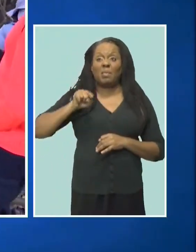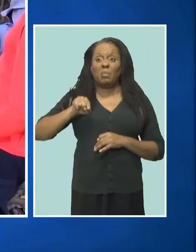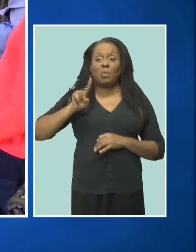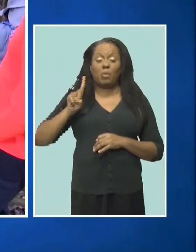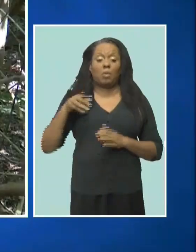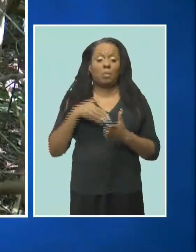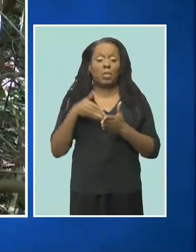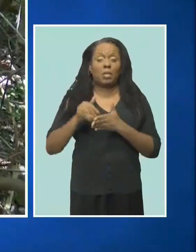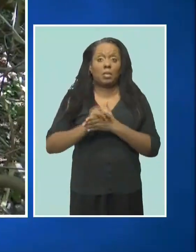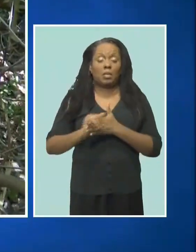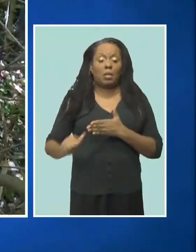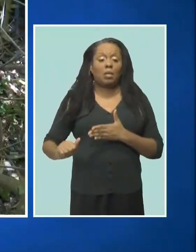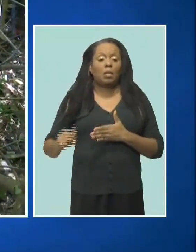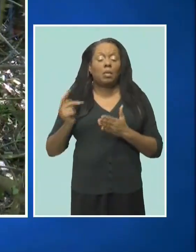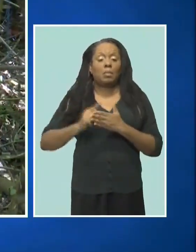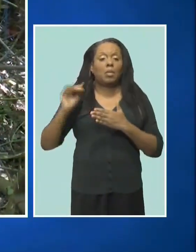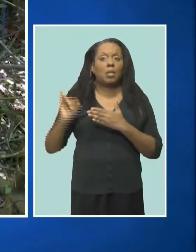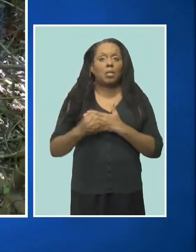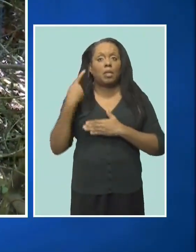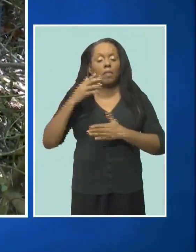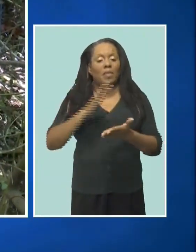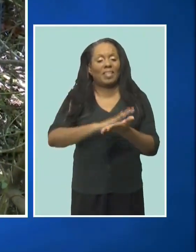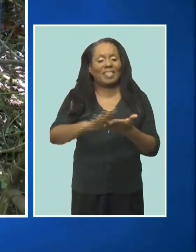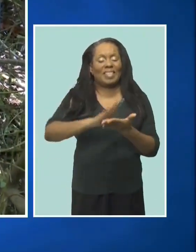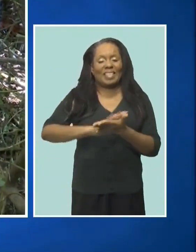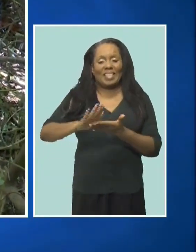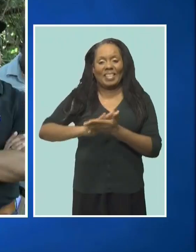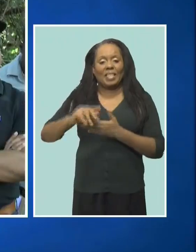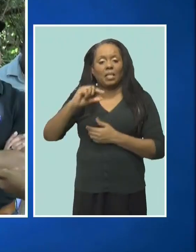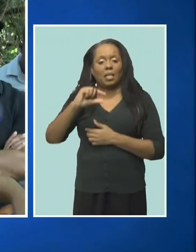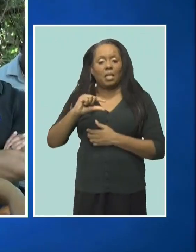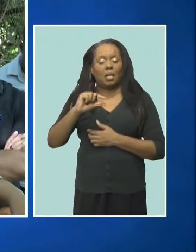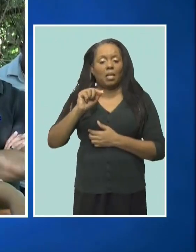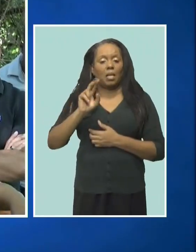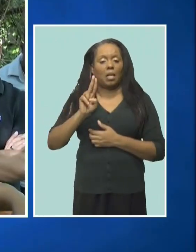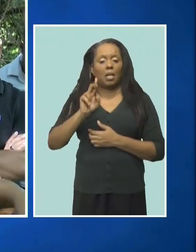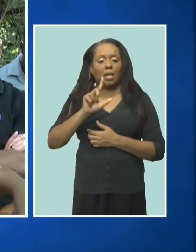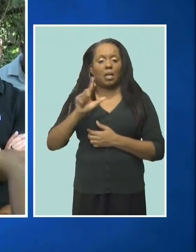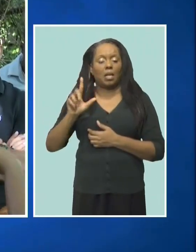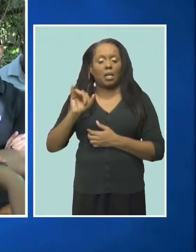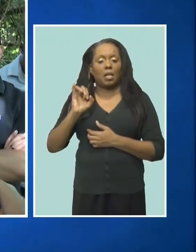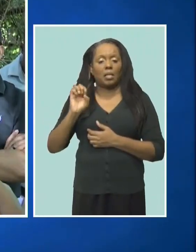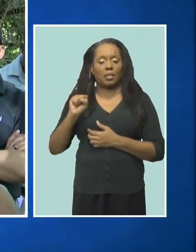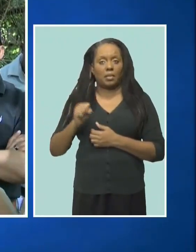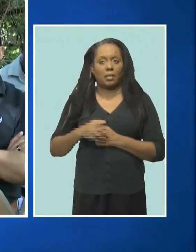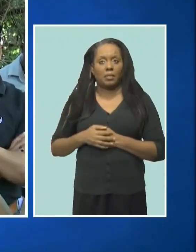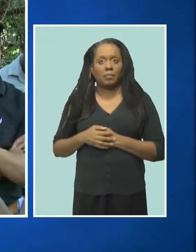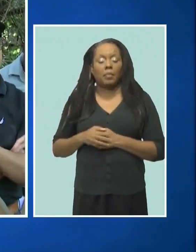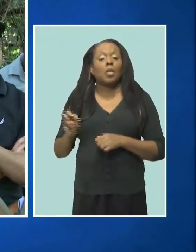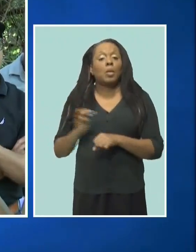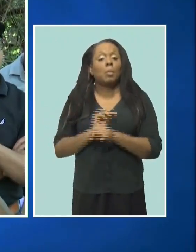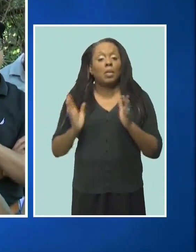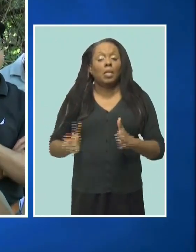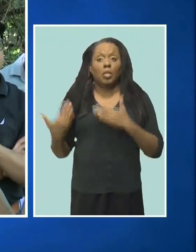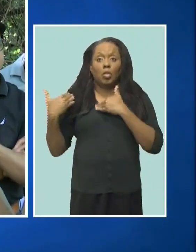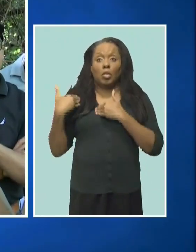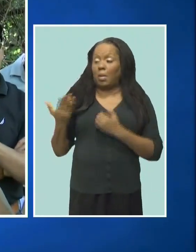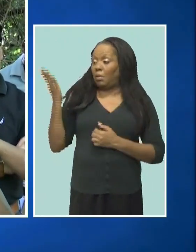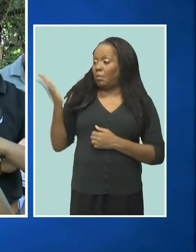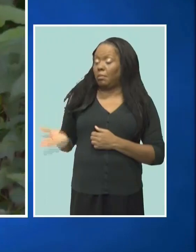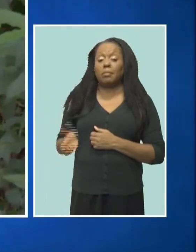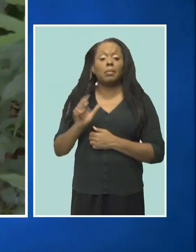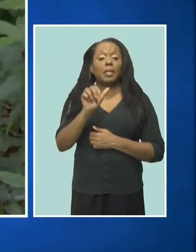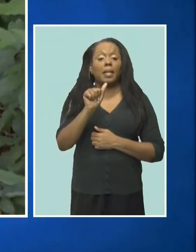project to rehabilitate gullies. Minister of Environment and National Beautification and the Blue and Green Economy, Adrian Ford,